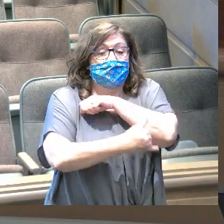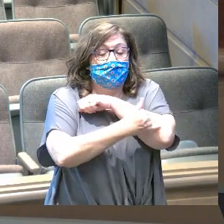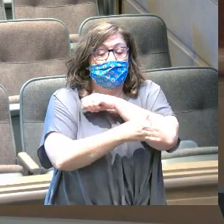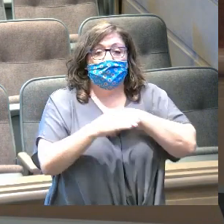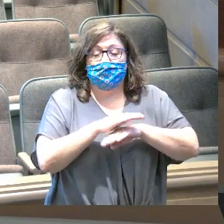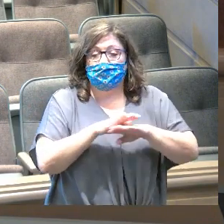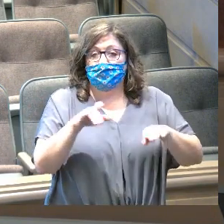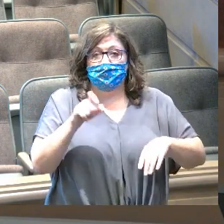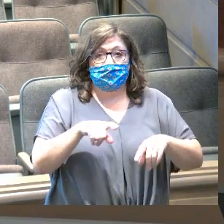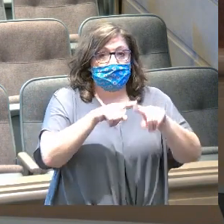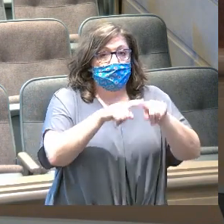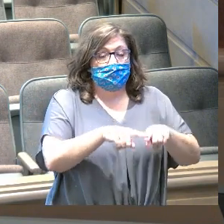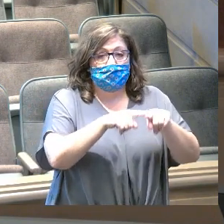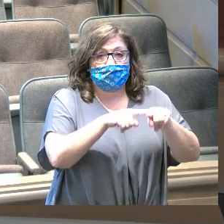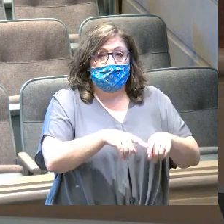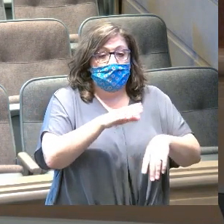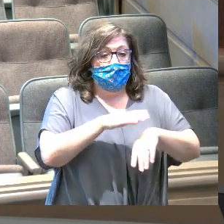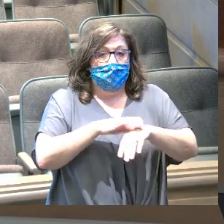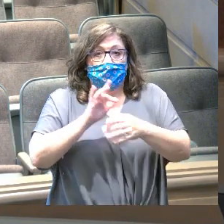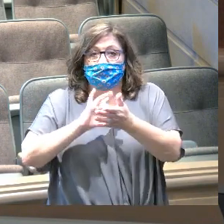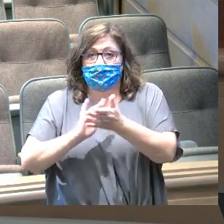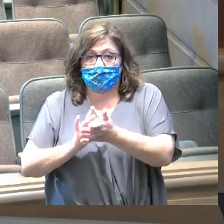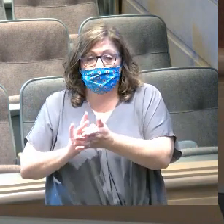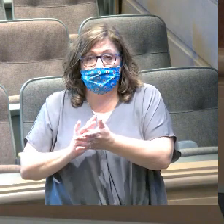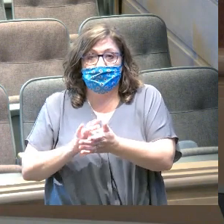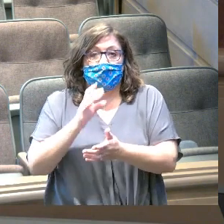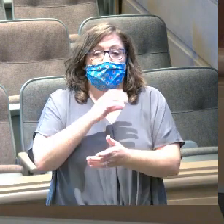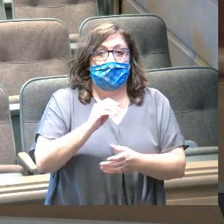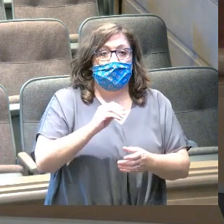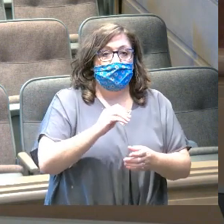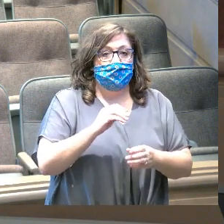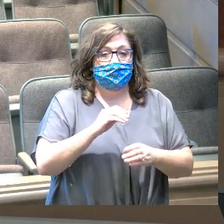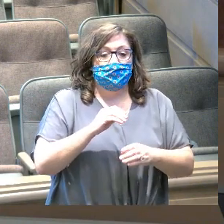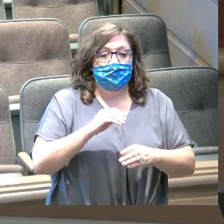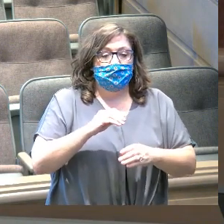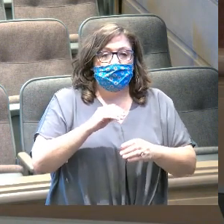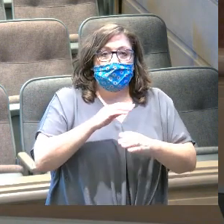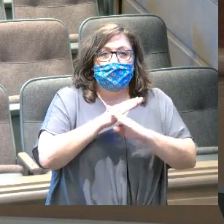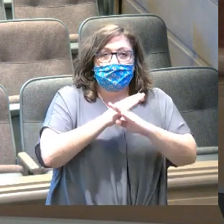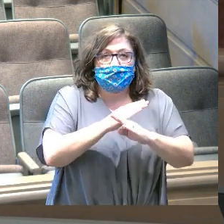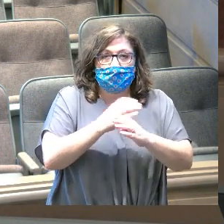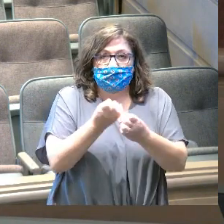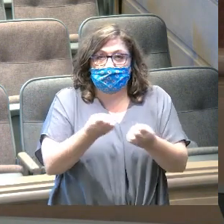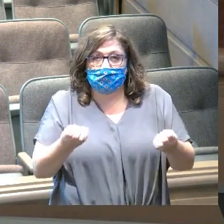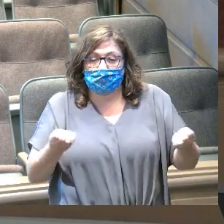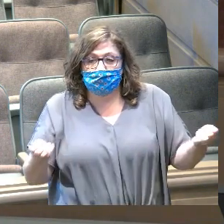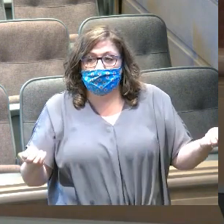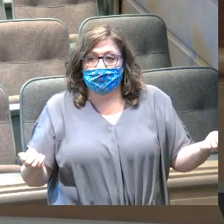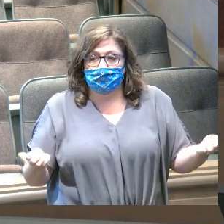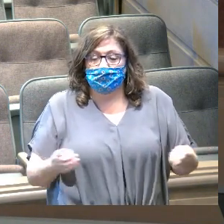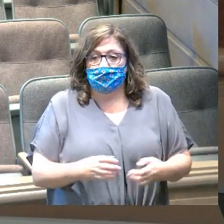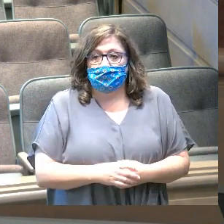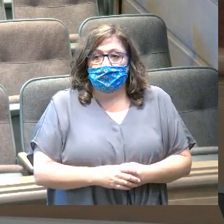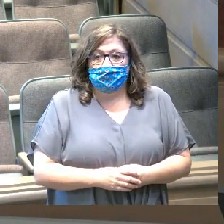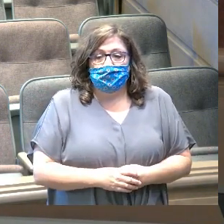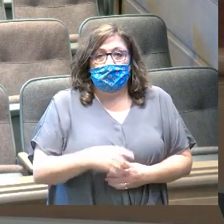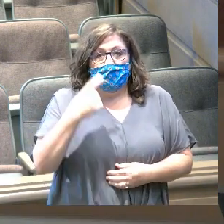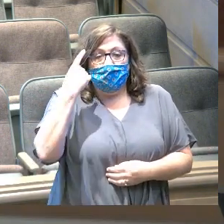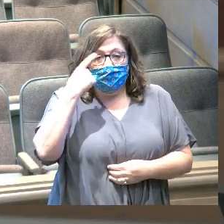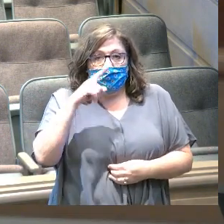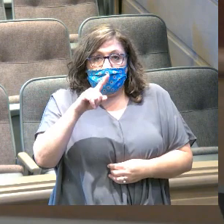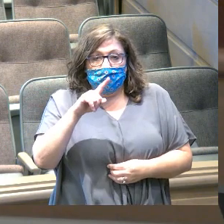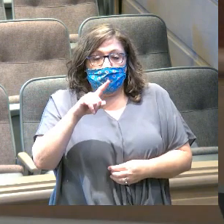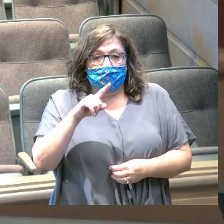rely on pharmaceuticals and personal protective equipment and other equipment to be